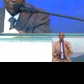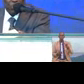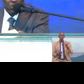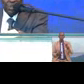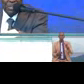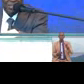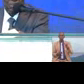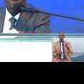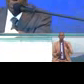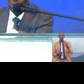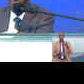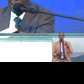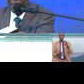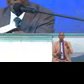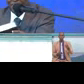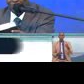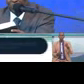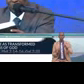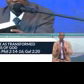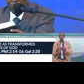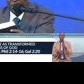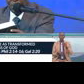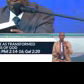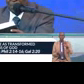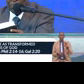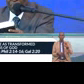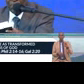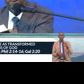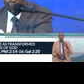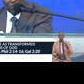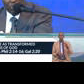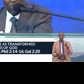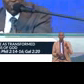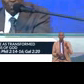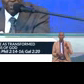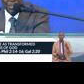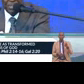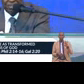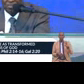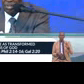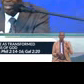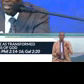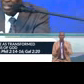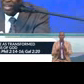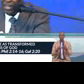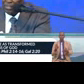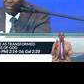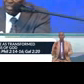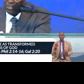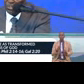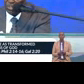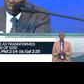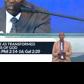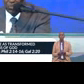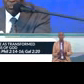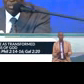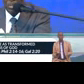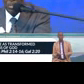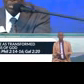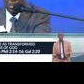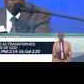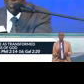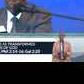Romans chapter 8, we're reading from verse 14. Romans chapter 8, reading from verse 14. Here